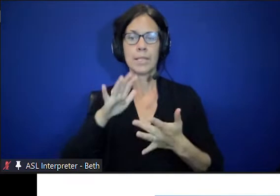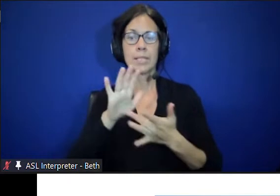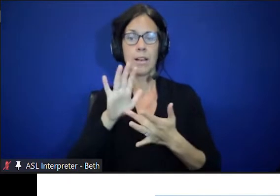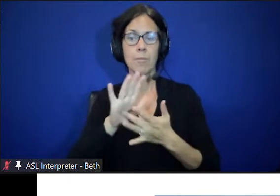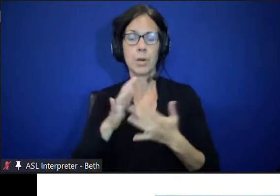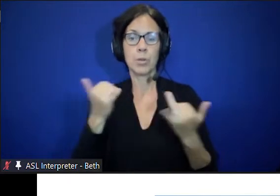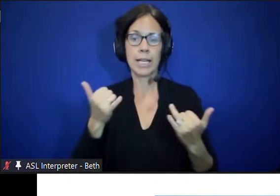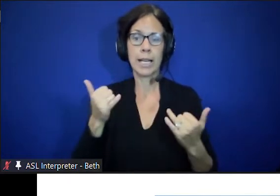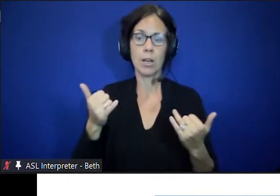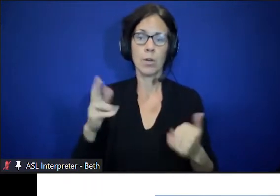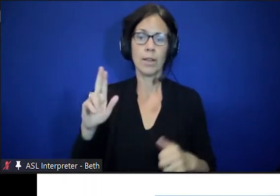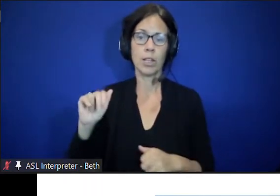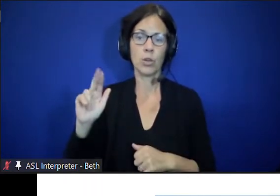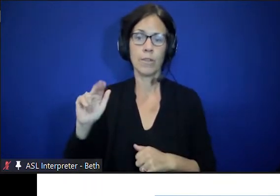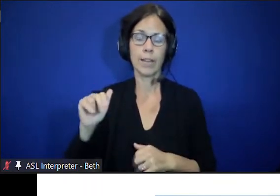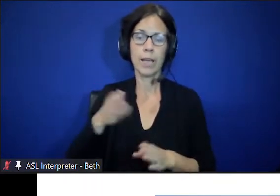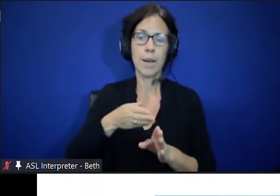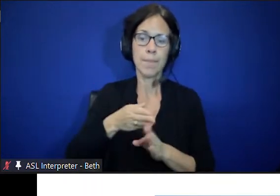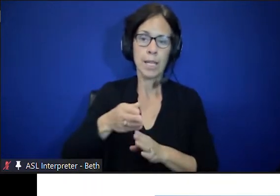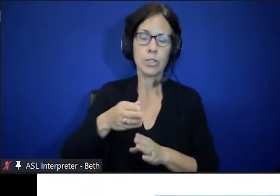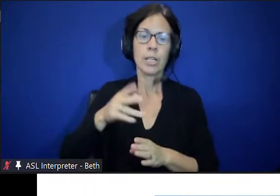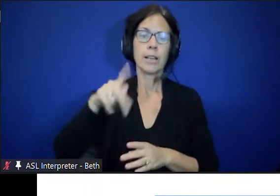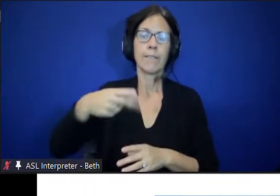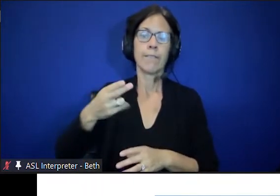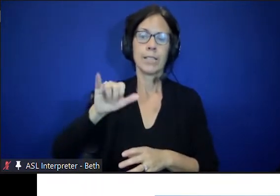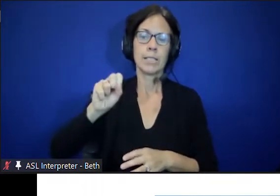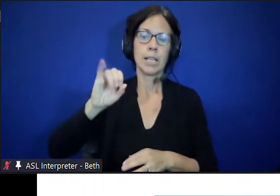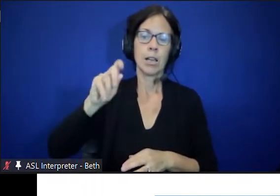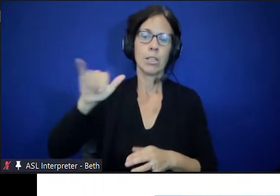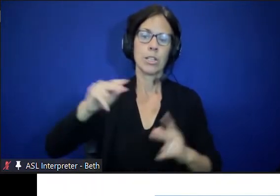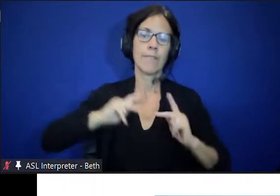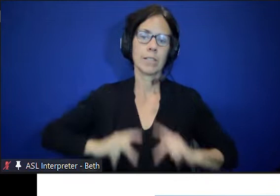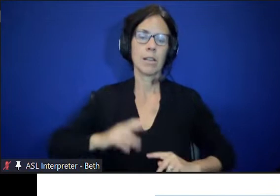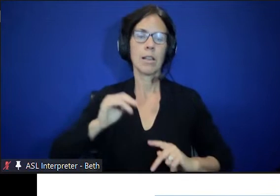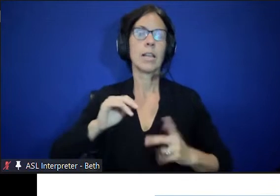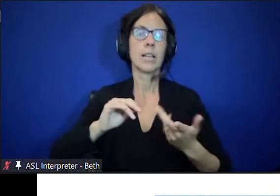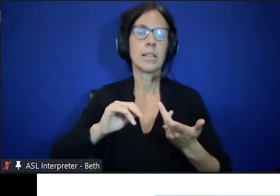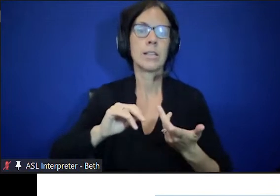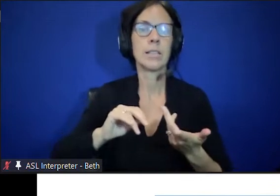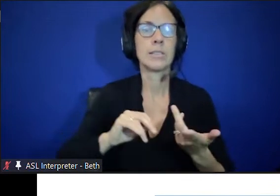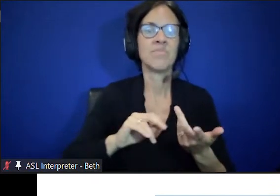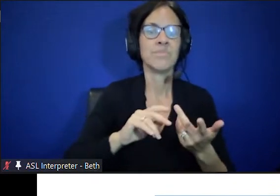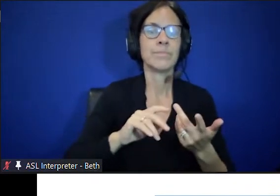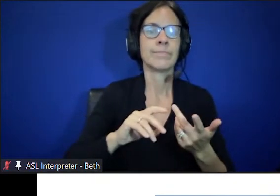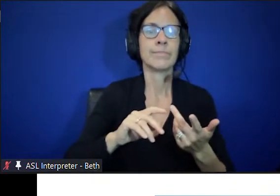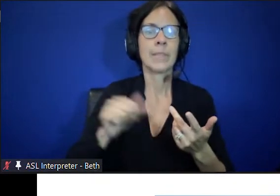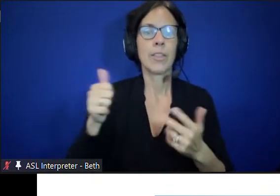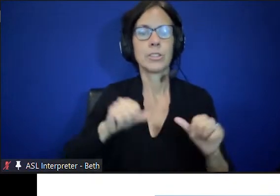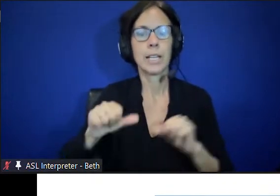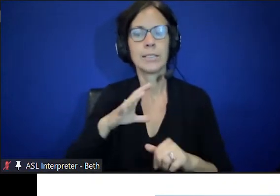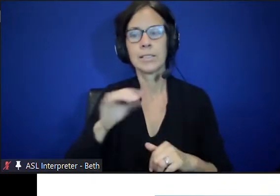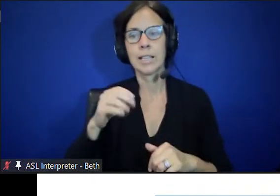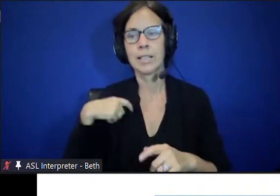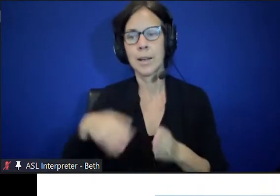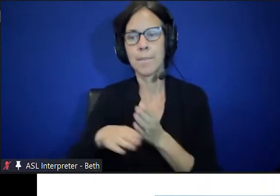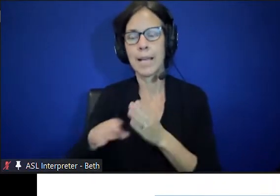now at the U of A, majoring in physiology and medical sciences, and then I'm minoring in public health and Spanish. And I was able to